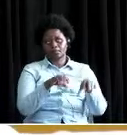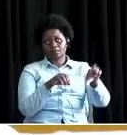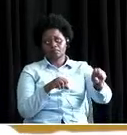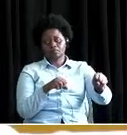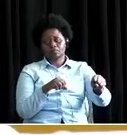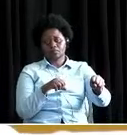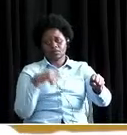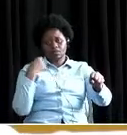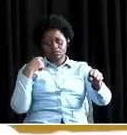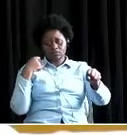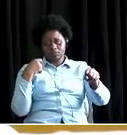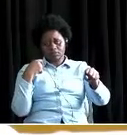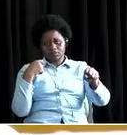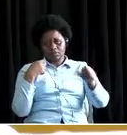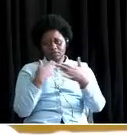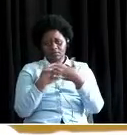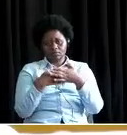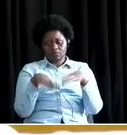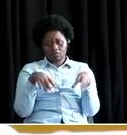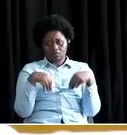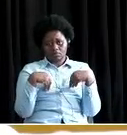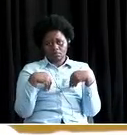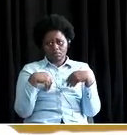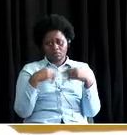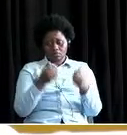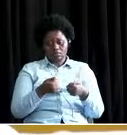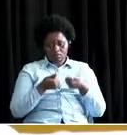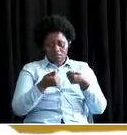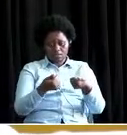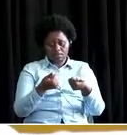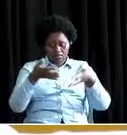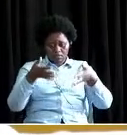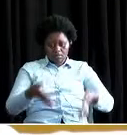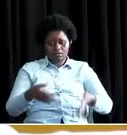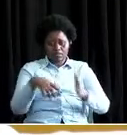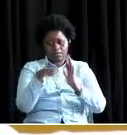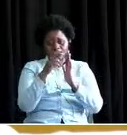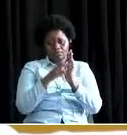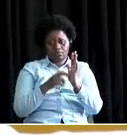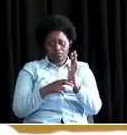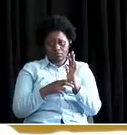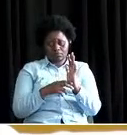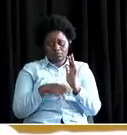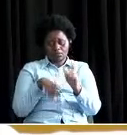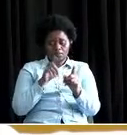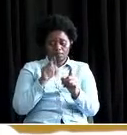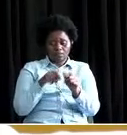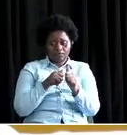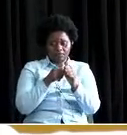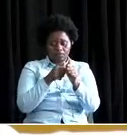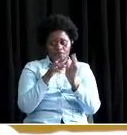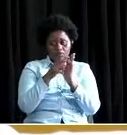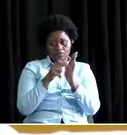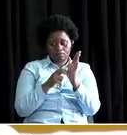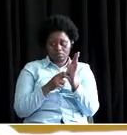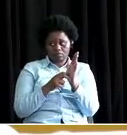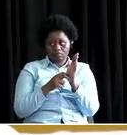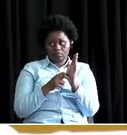if you defaulted in your side, you cannot come here in terms of the rule. You have to follow the rules. Now you